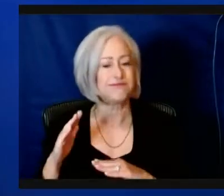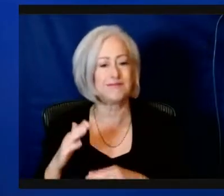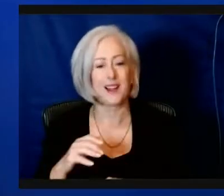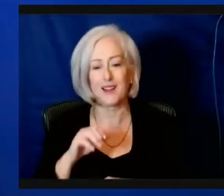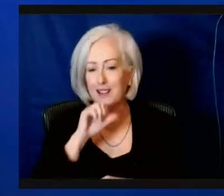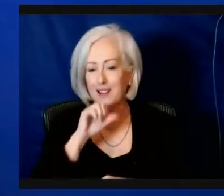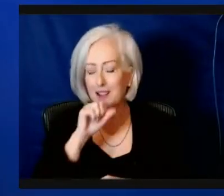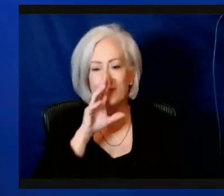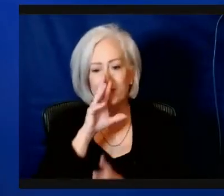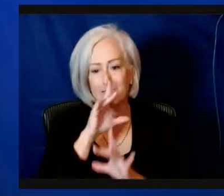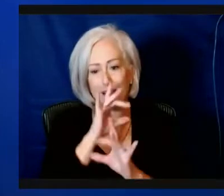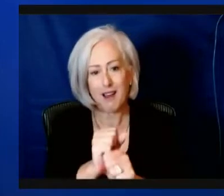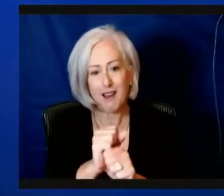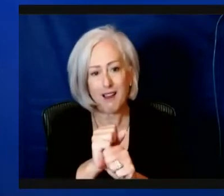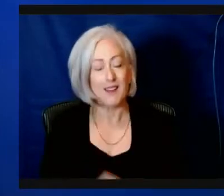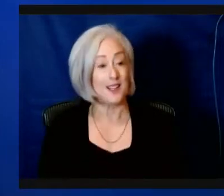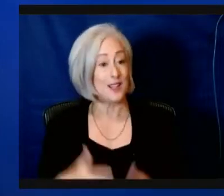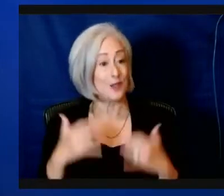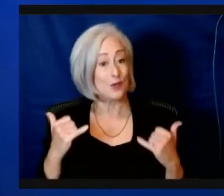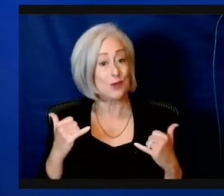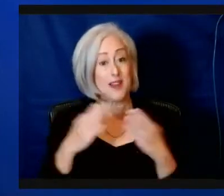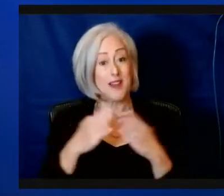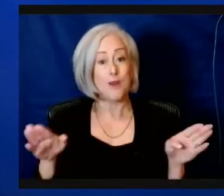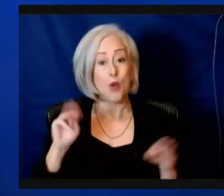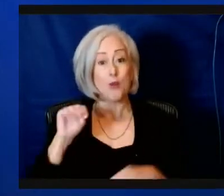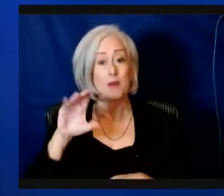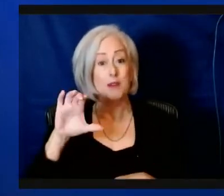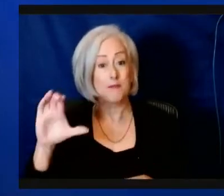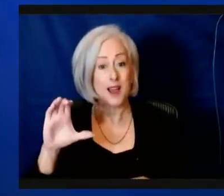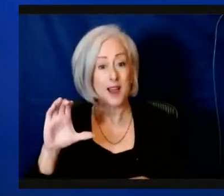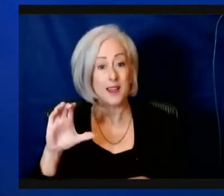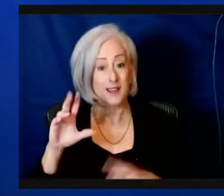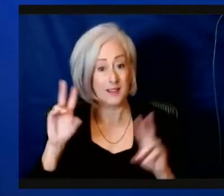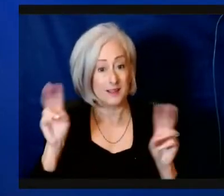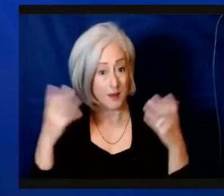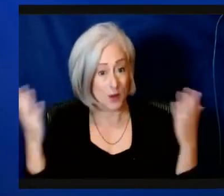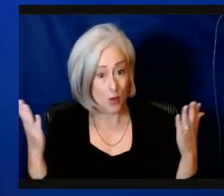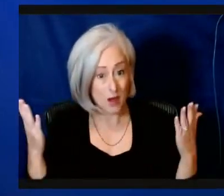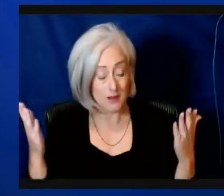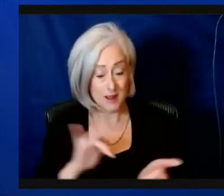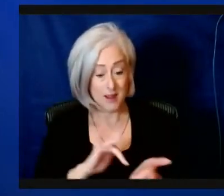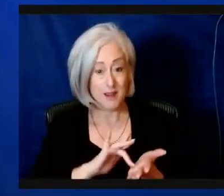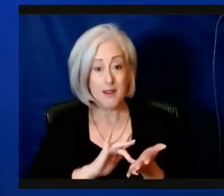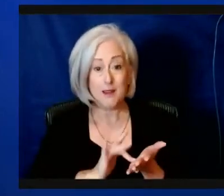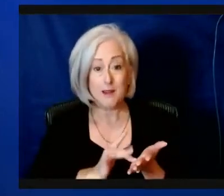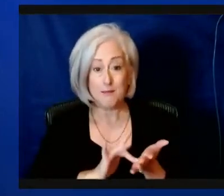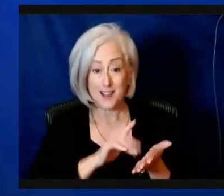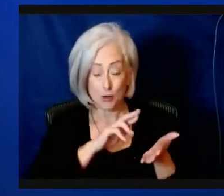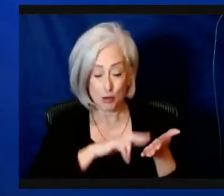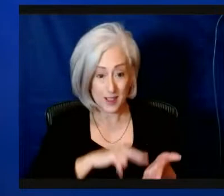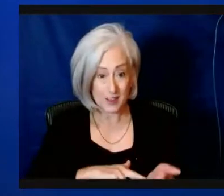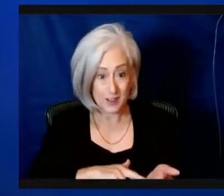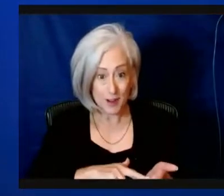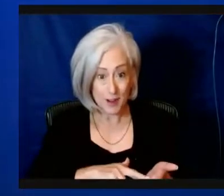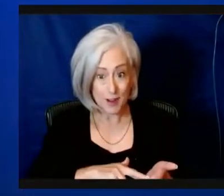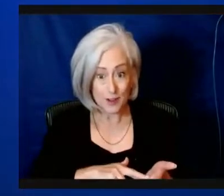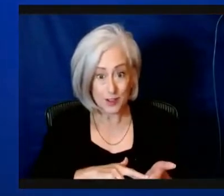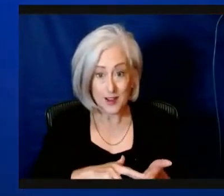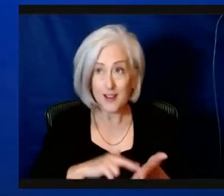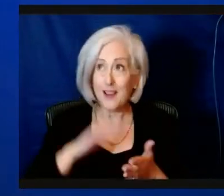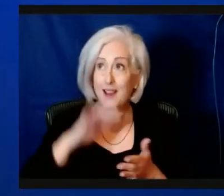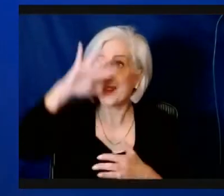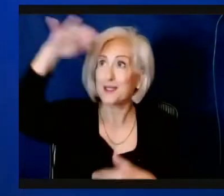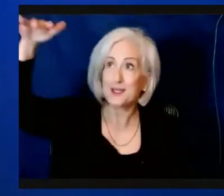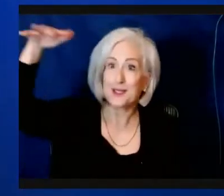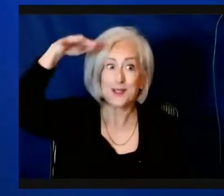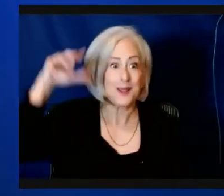today's Open Mics topic because it combines two of my favorite things, medical research and the final frontier, outer space. Yes,